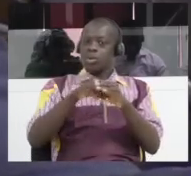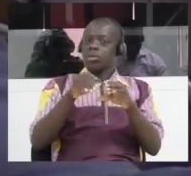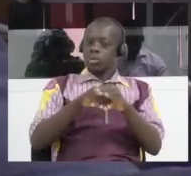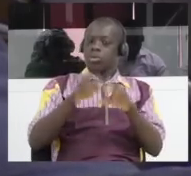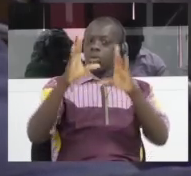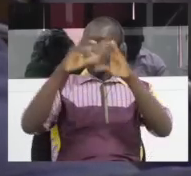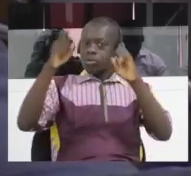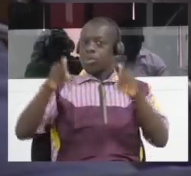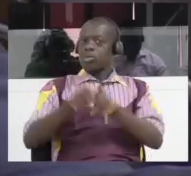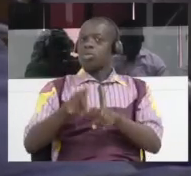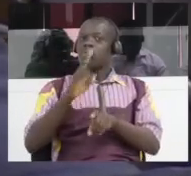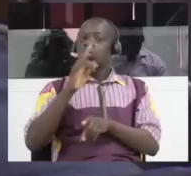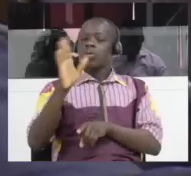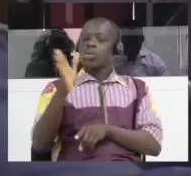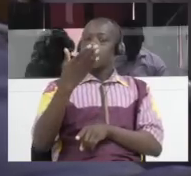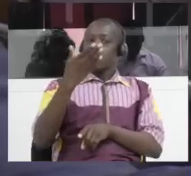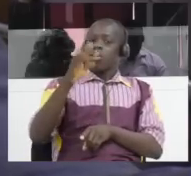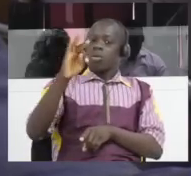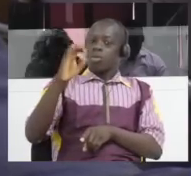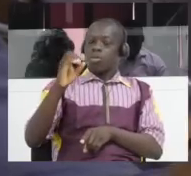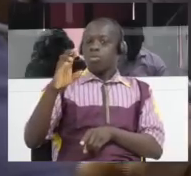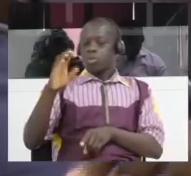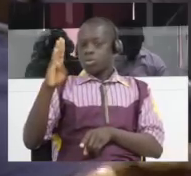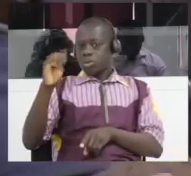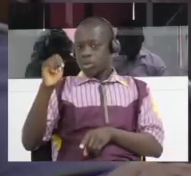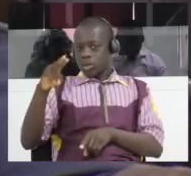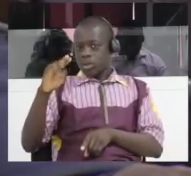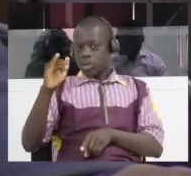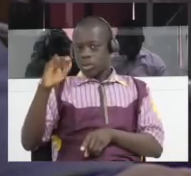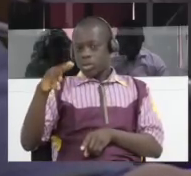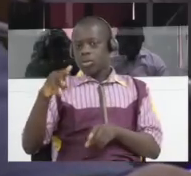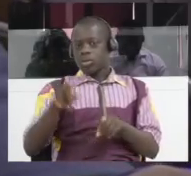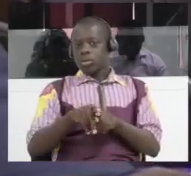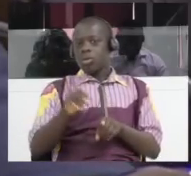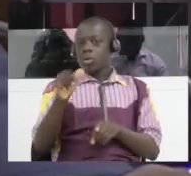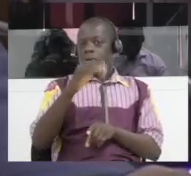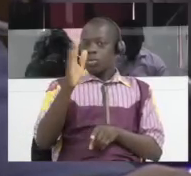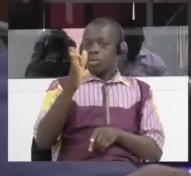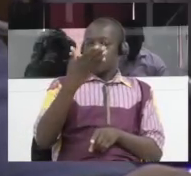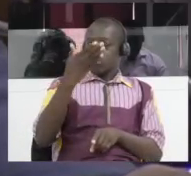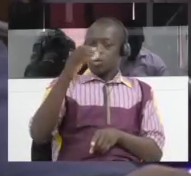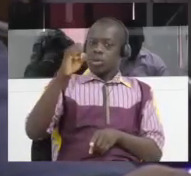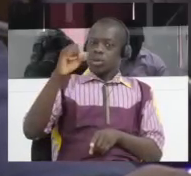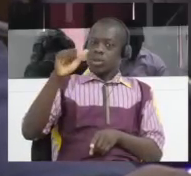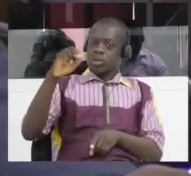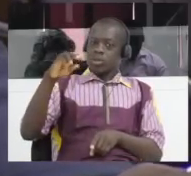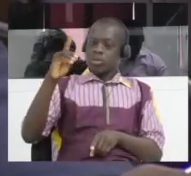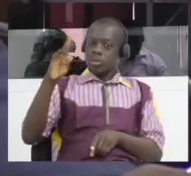officers who went, some of whom went to Fort Benning, and others went to Sandhurst.